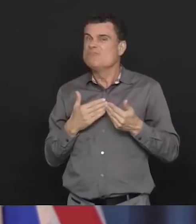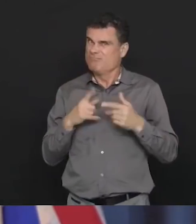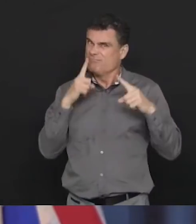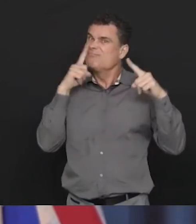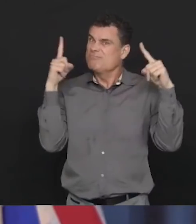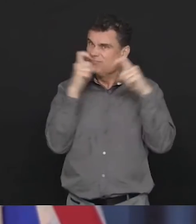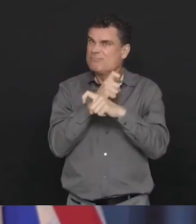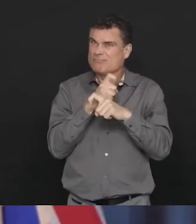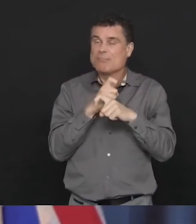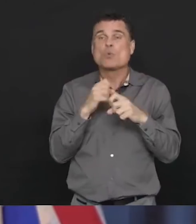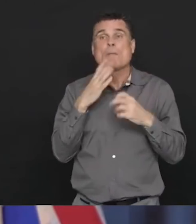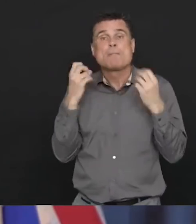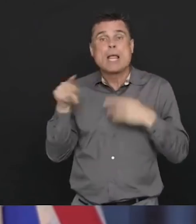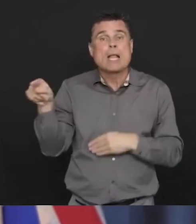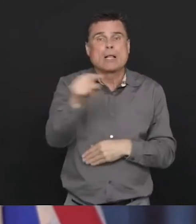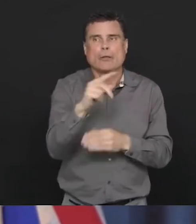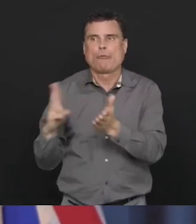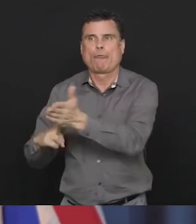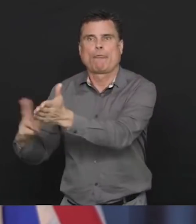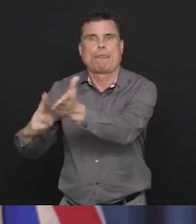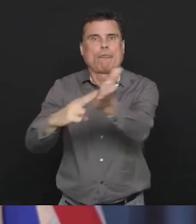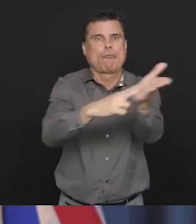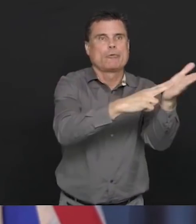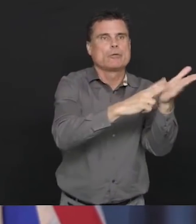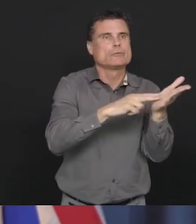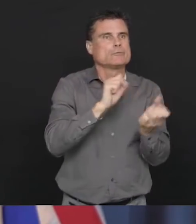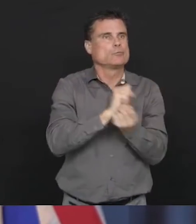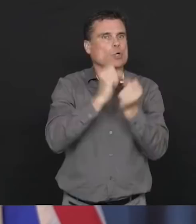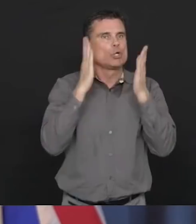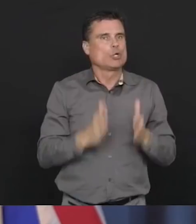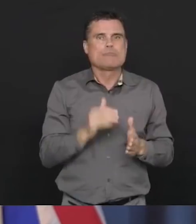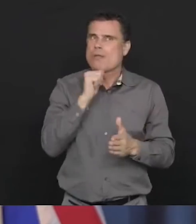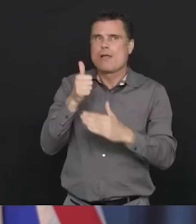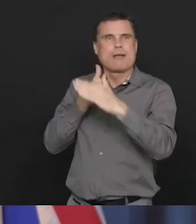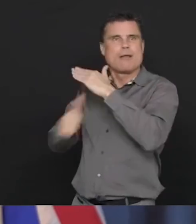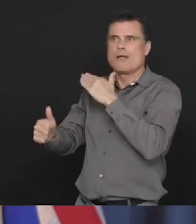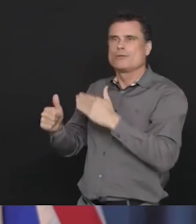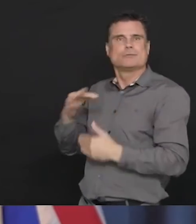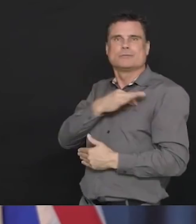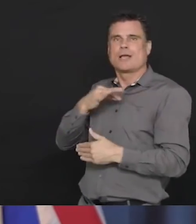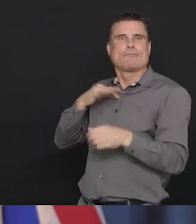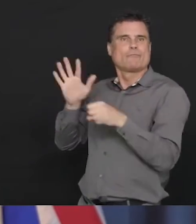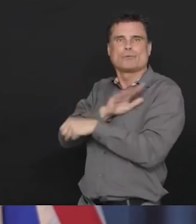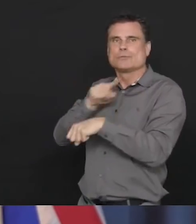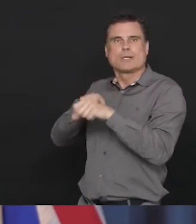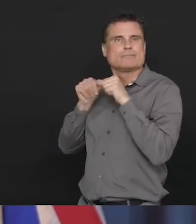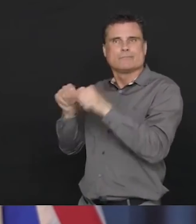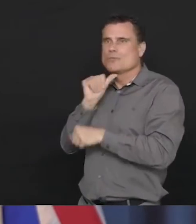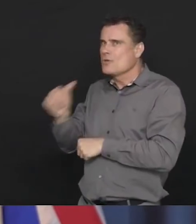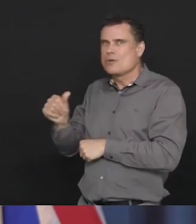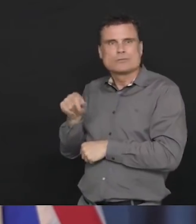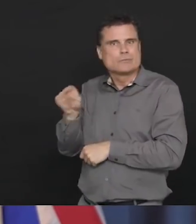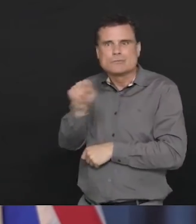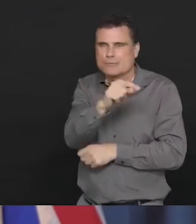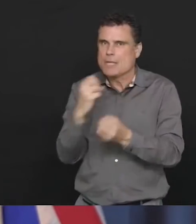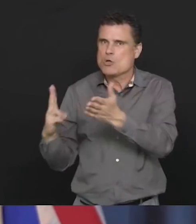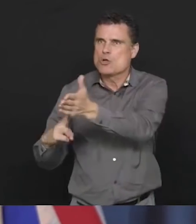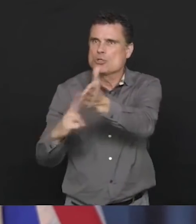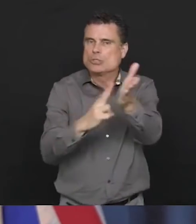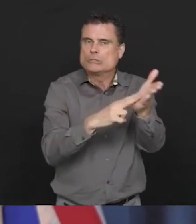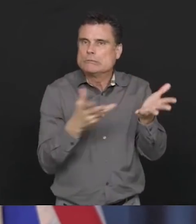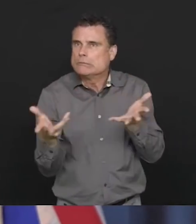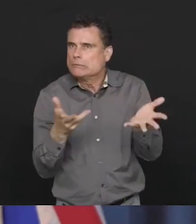anybody, and that it doesn't allow people to pick the place that pays a higher wage, for example.